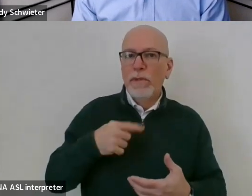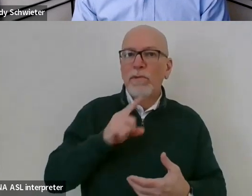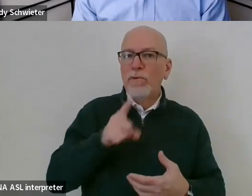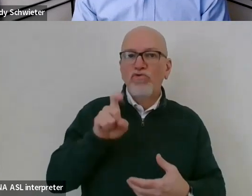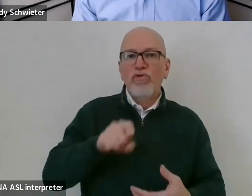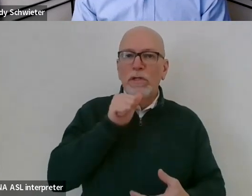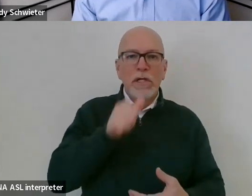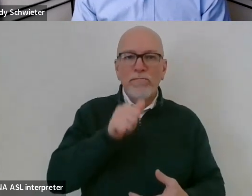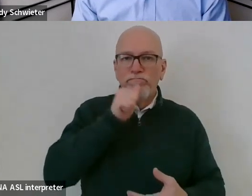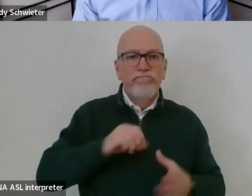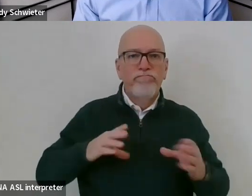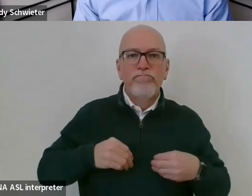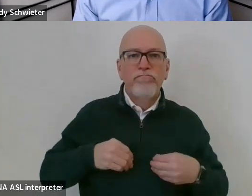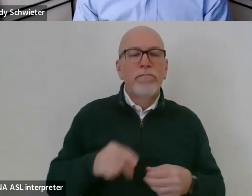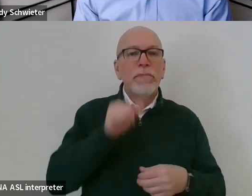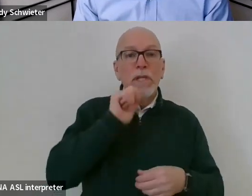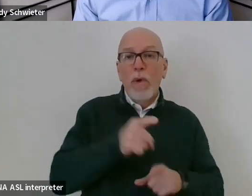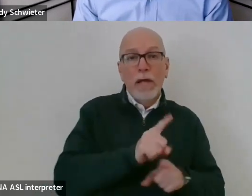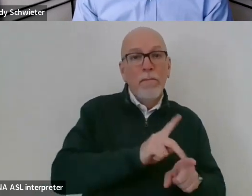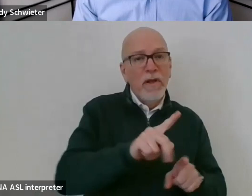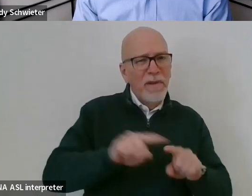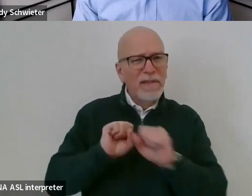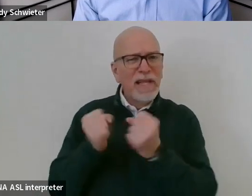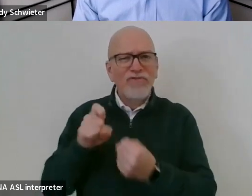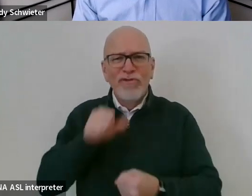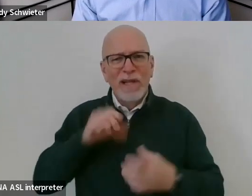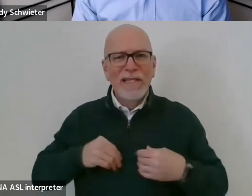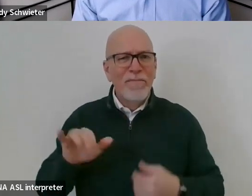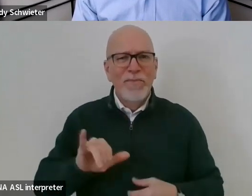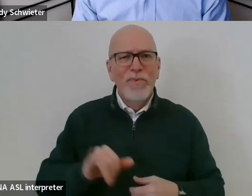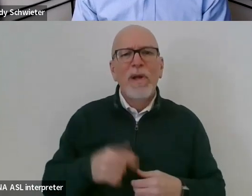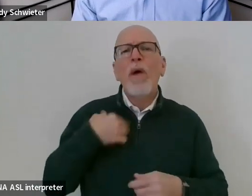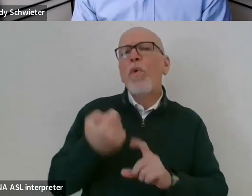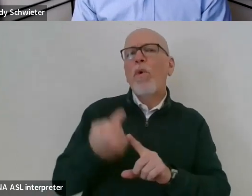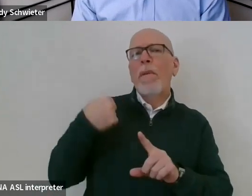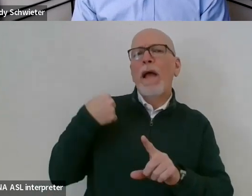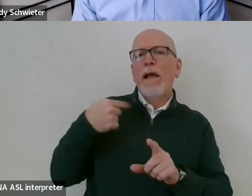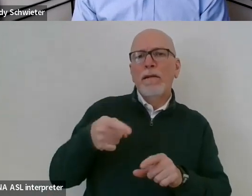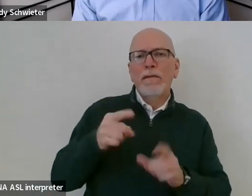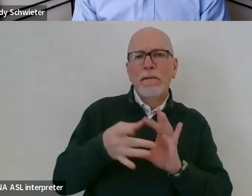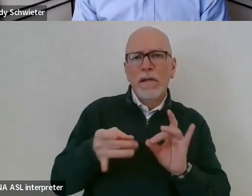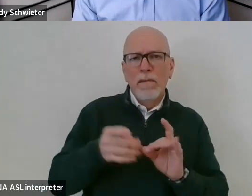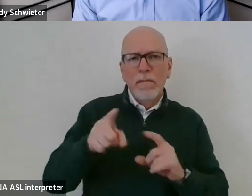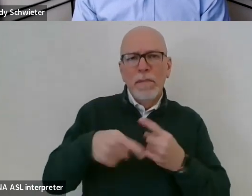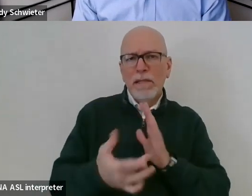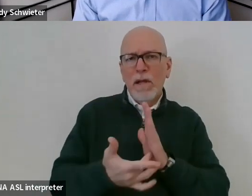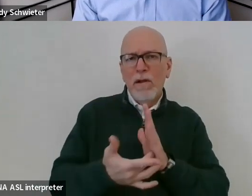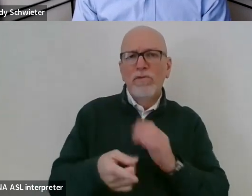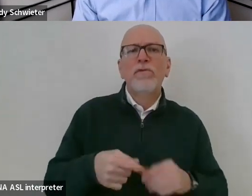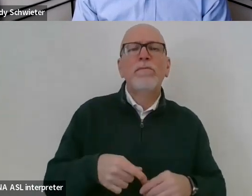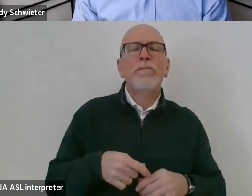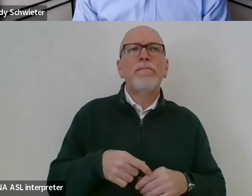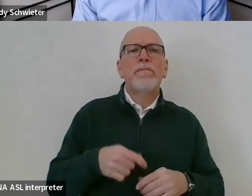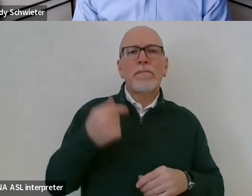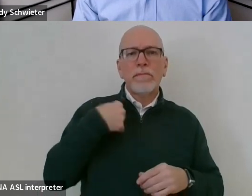tolerate, not only as a profession, but as a society. I want to go back a little bit to the comment on technology, because